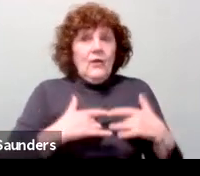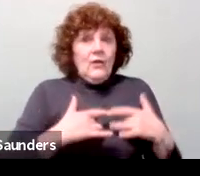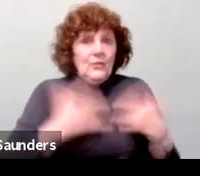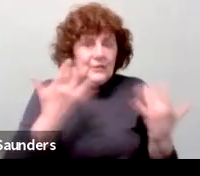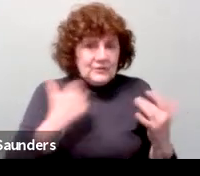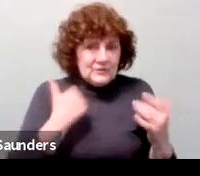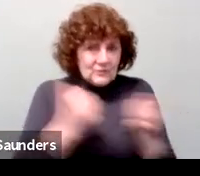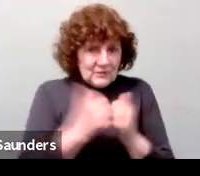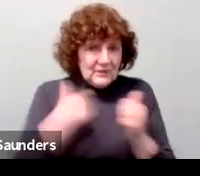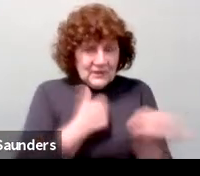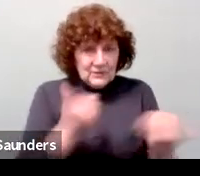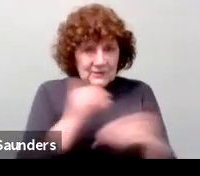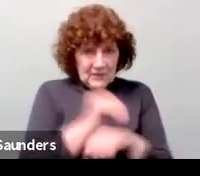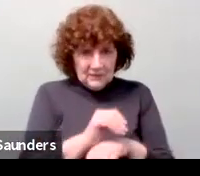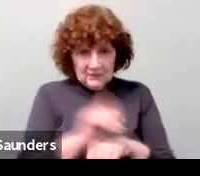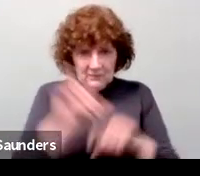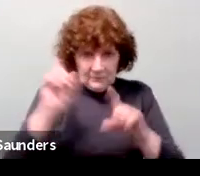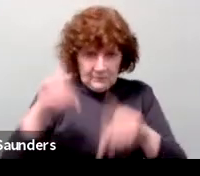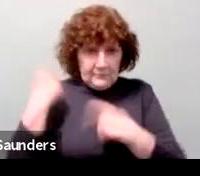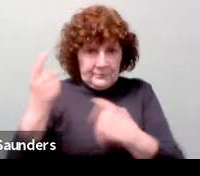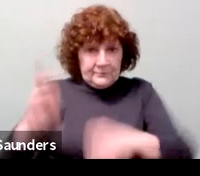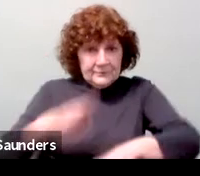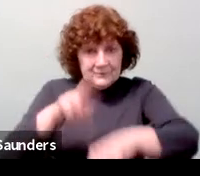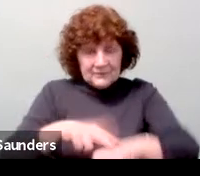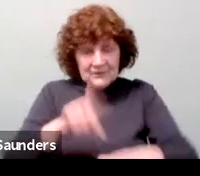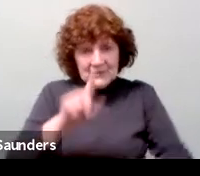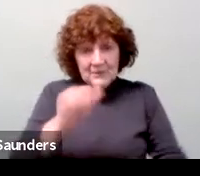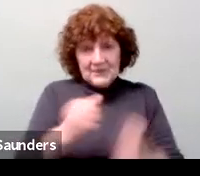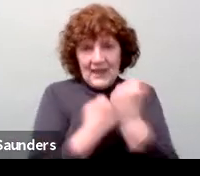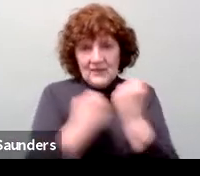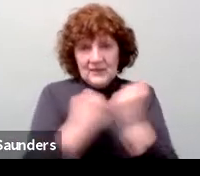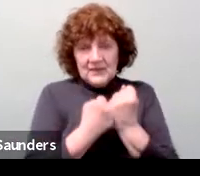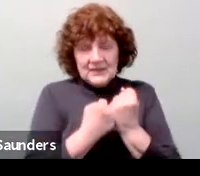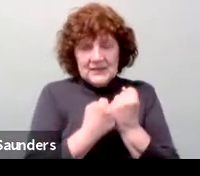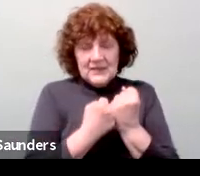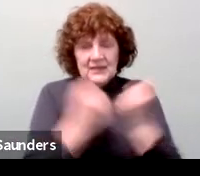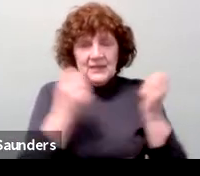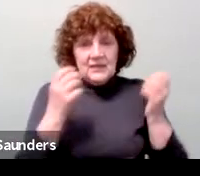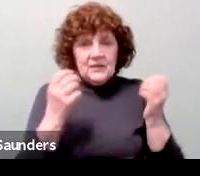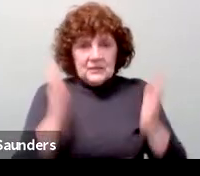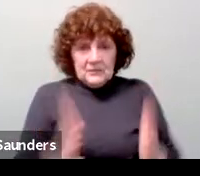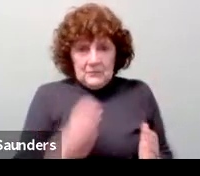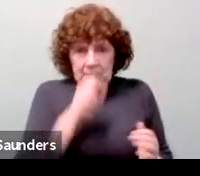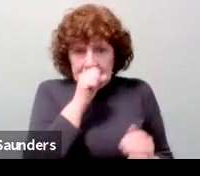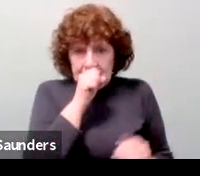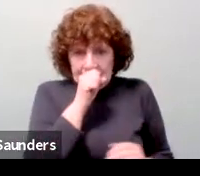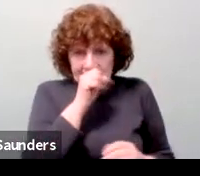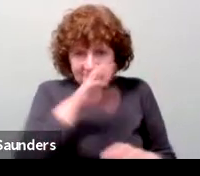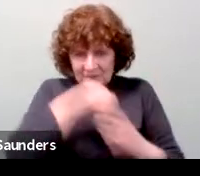tonight longtime national disability advocacy and inclusion leader, Matan